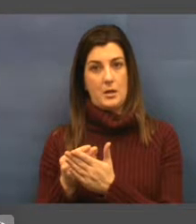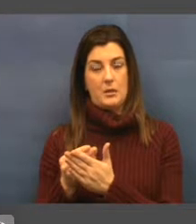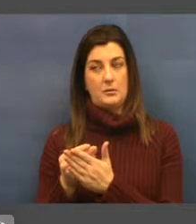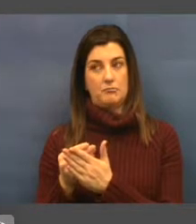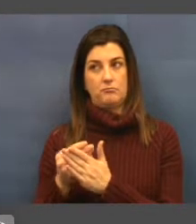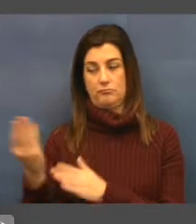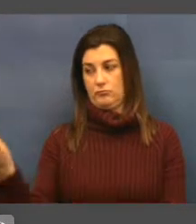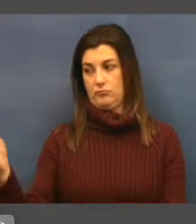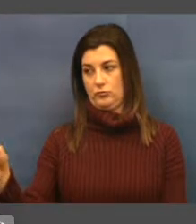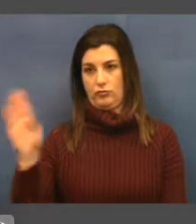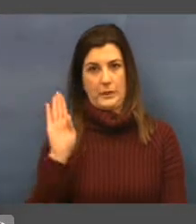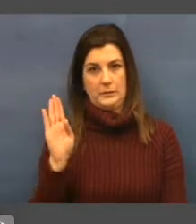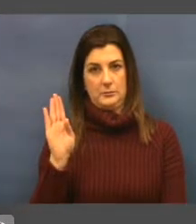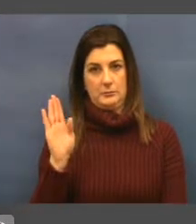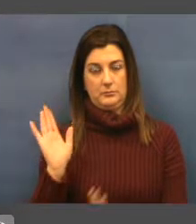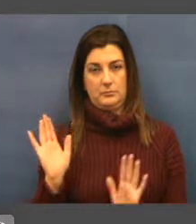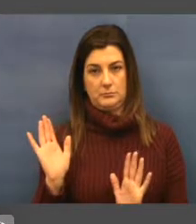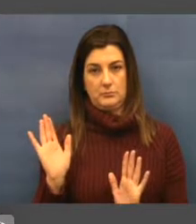your loan.